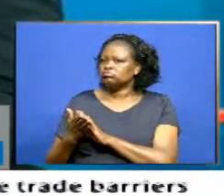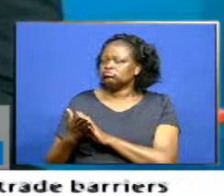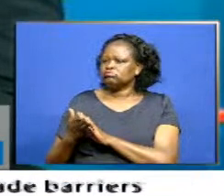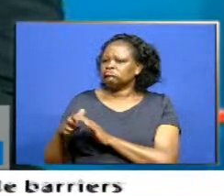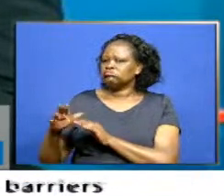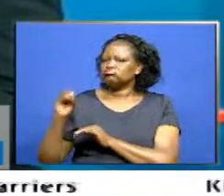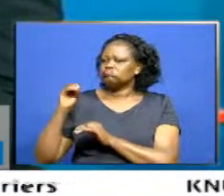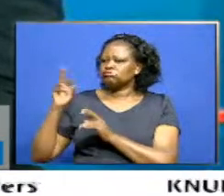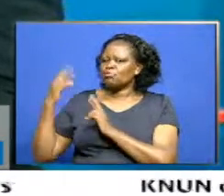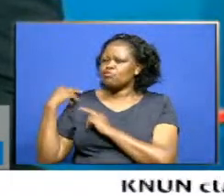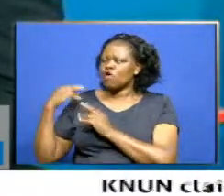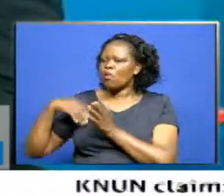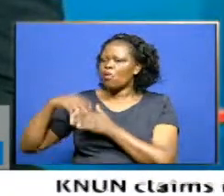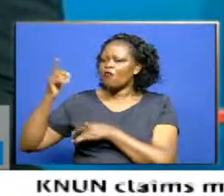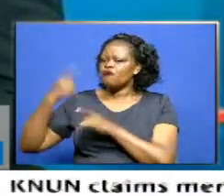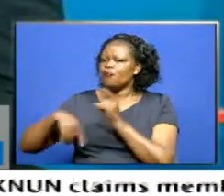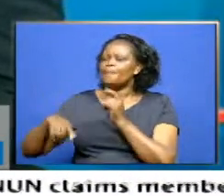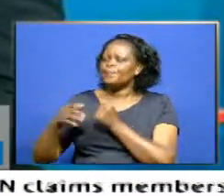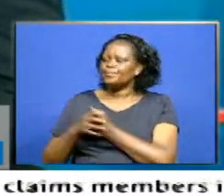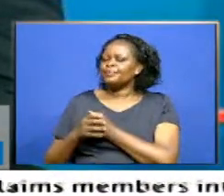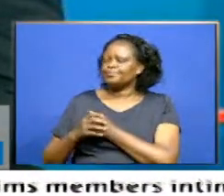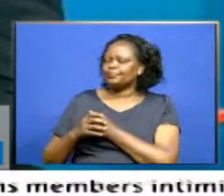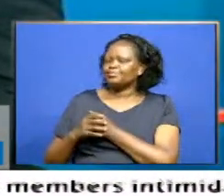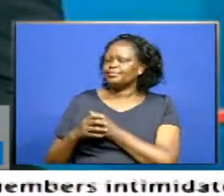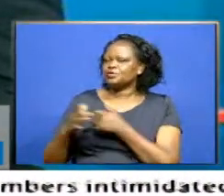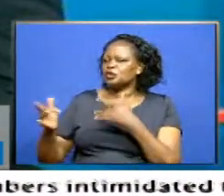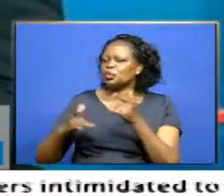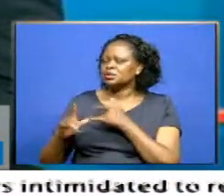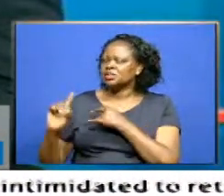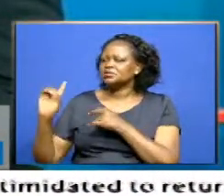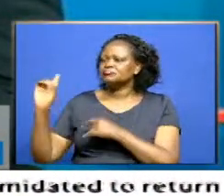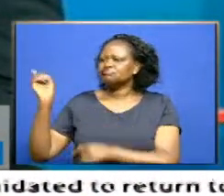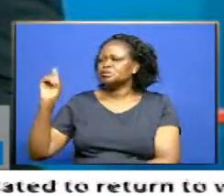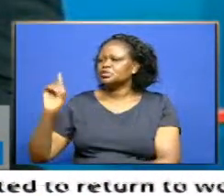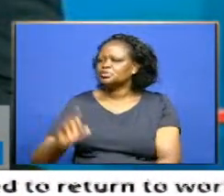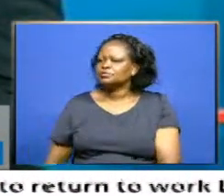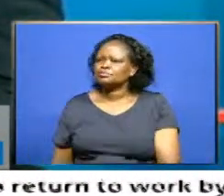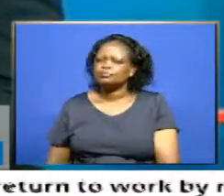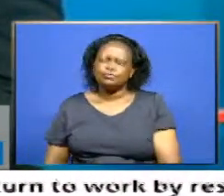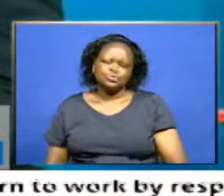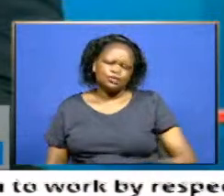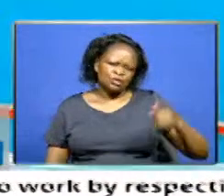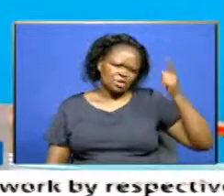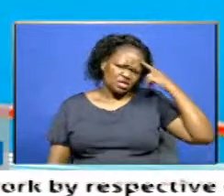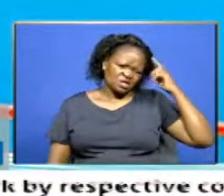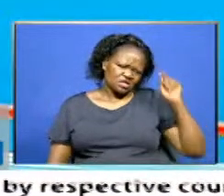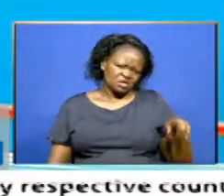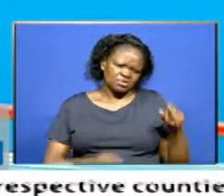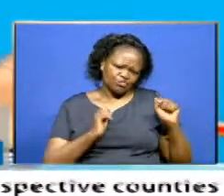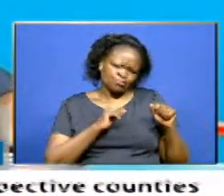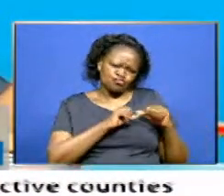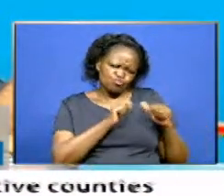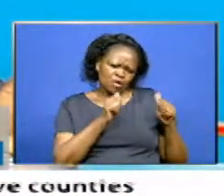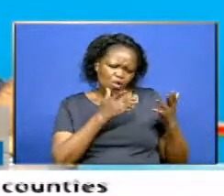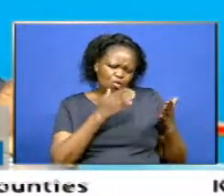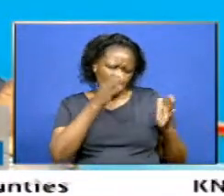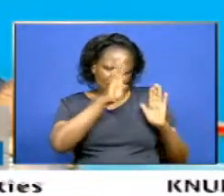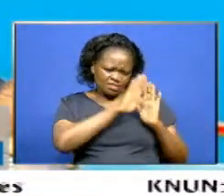responsibility away from the respective ministries. How do you think this is likely to augur well? Because the